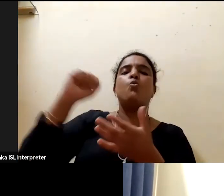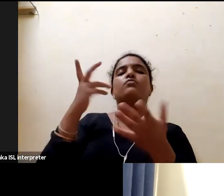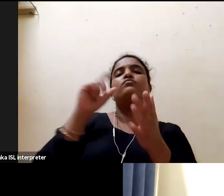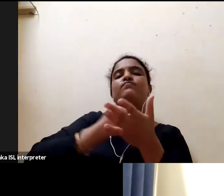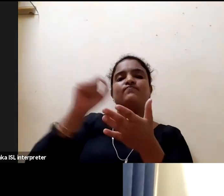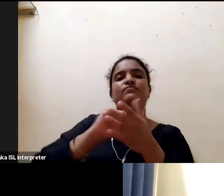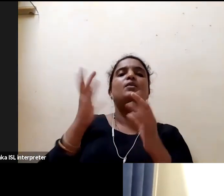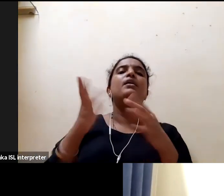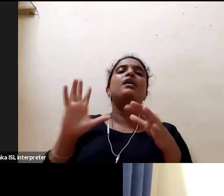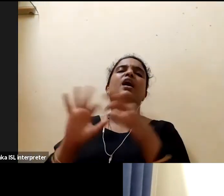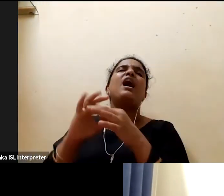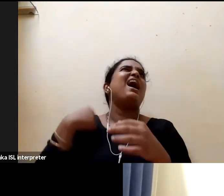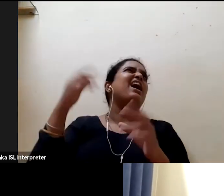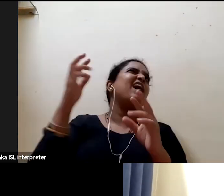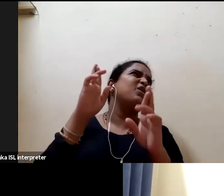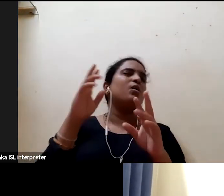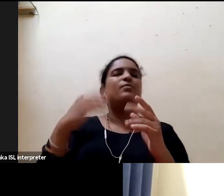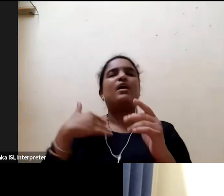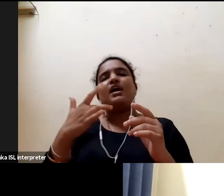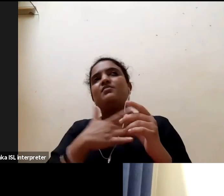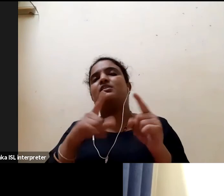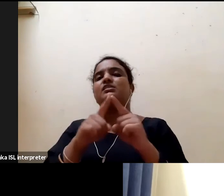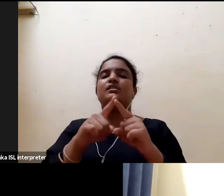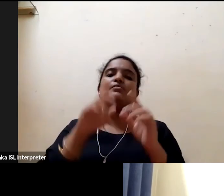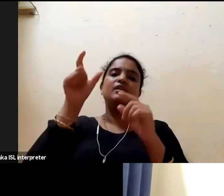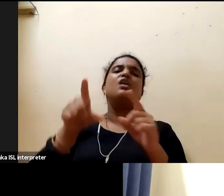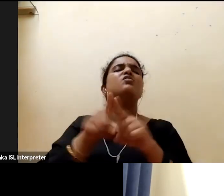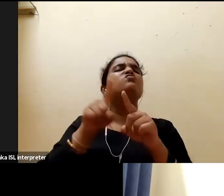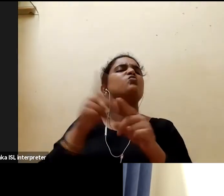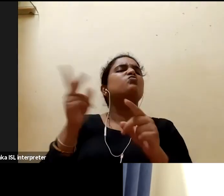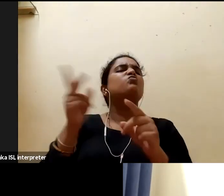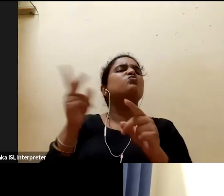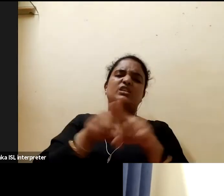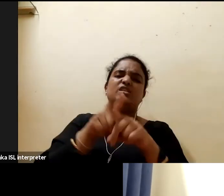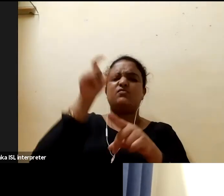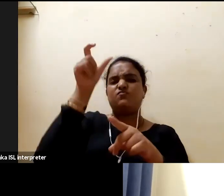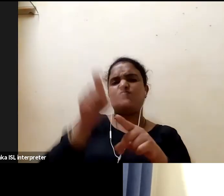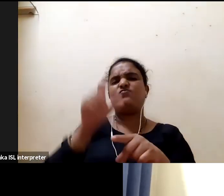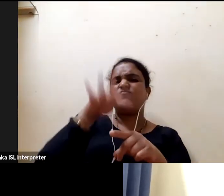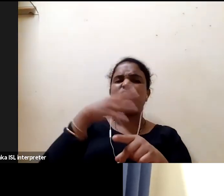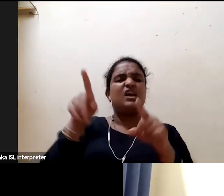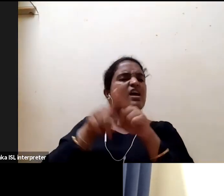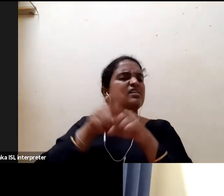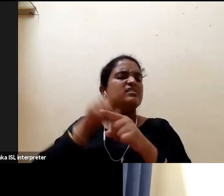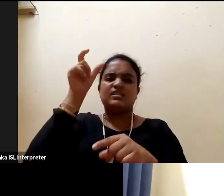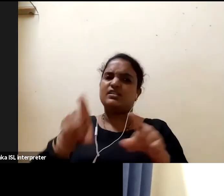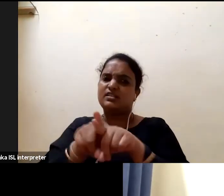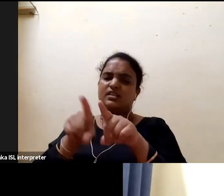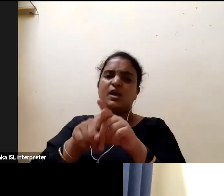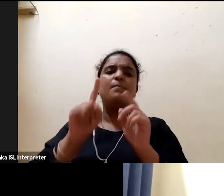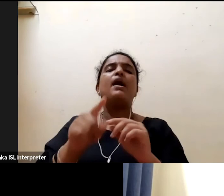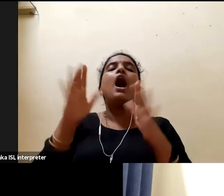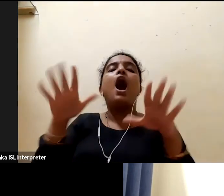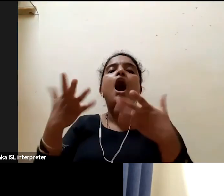itself. So while the format is similar, the platforms are different, and ways to monetize it are different.